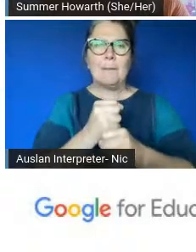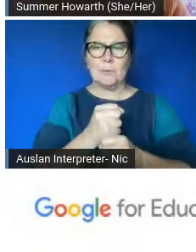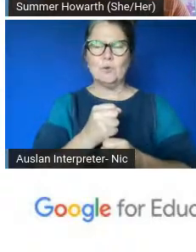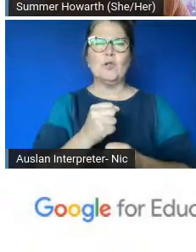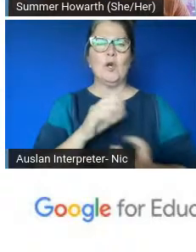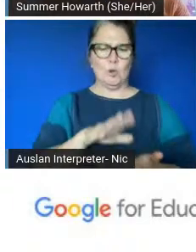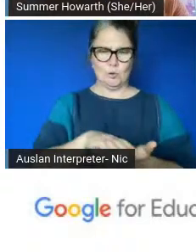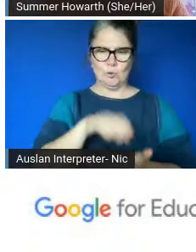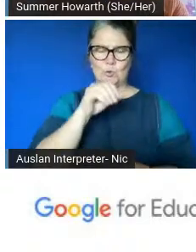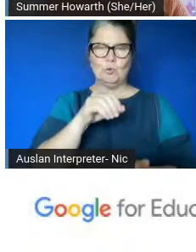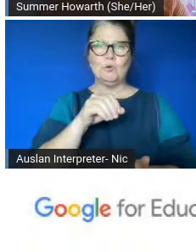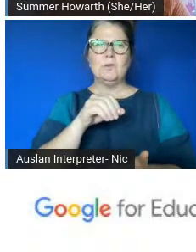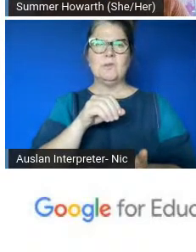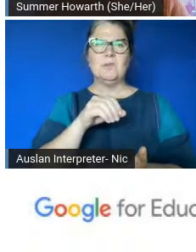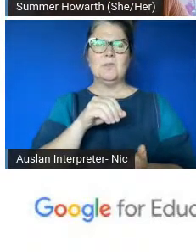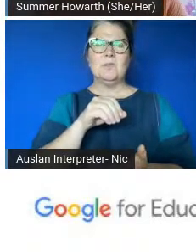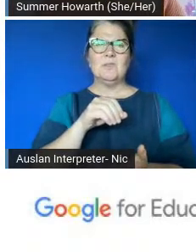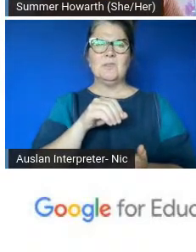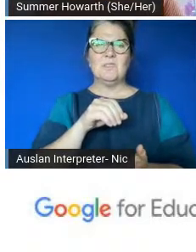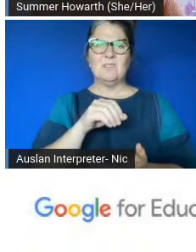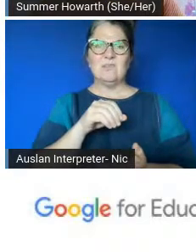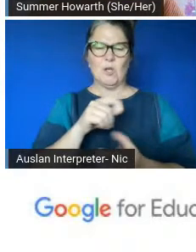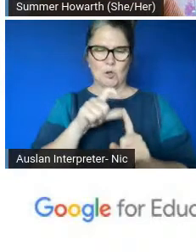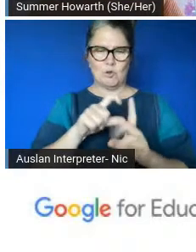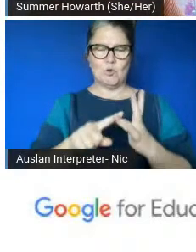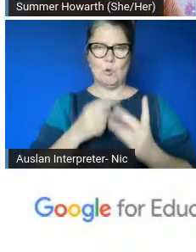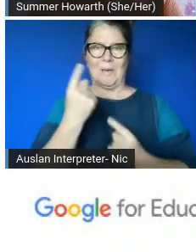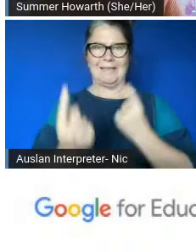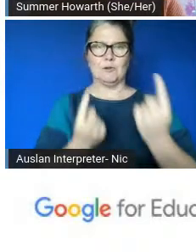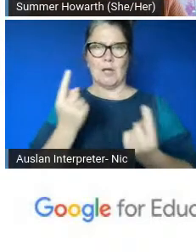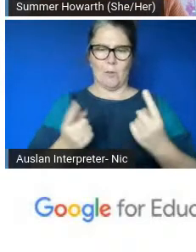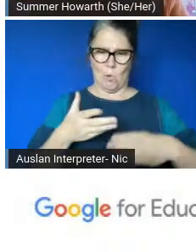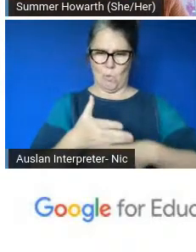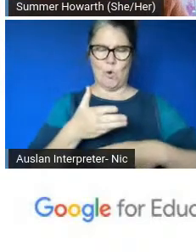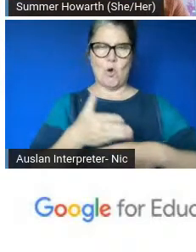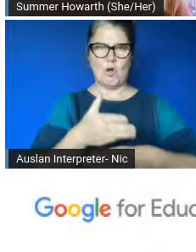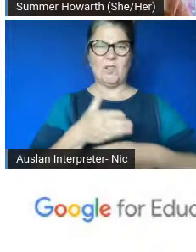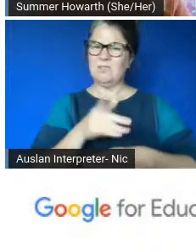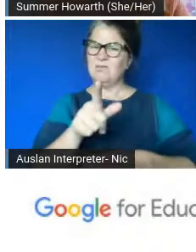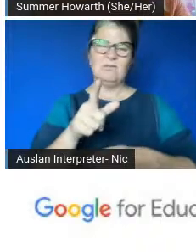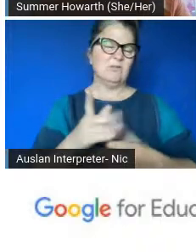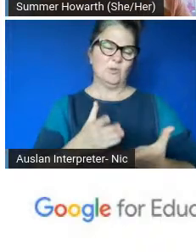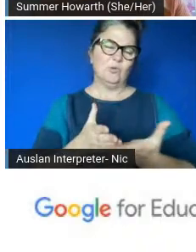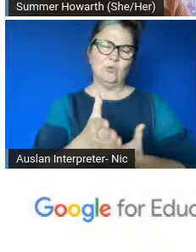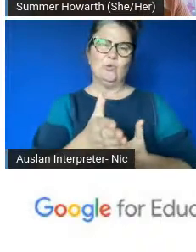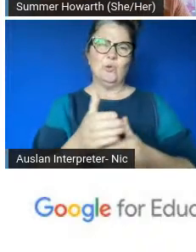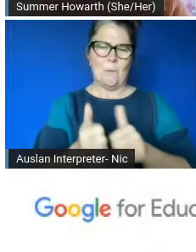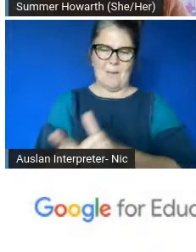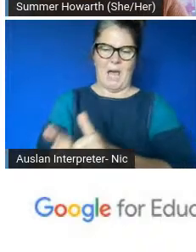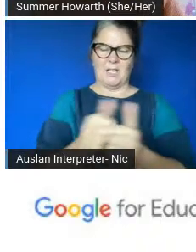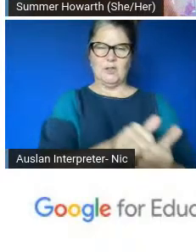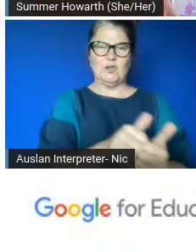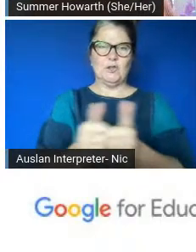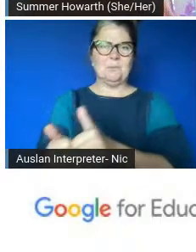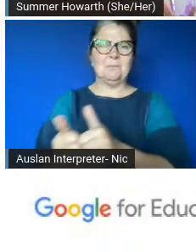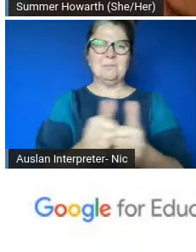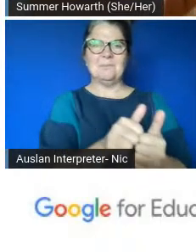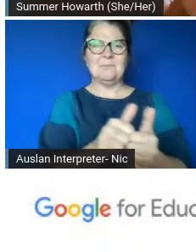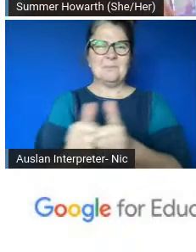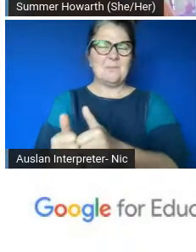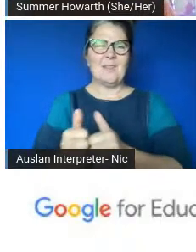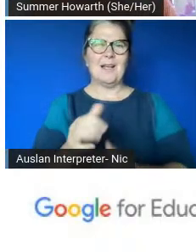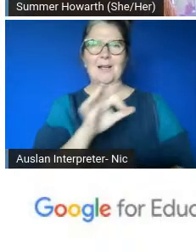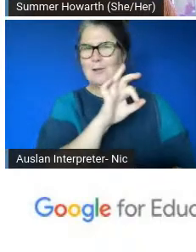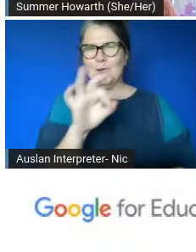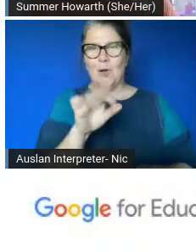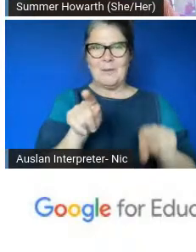work, student initiated, a true partnership there, and not like a massive scale one like I gave you with NTLC, which